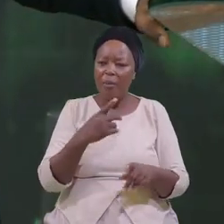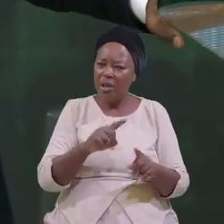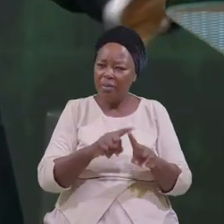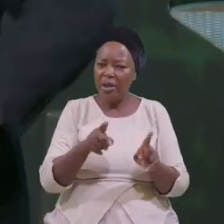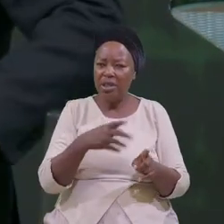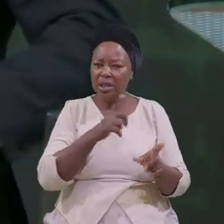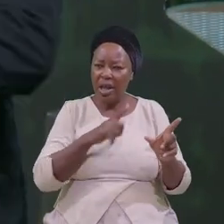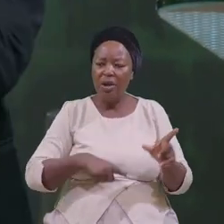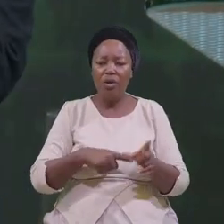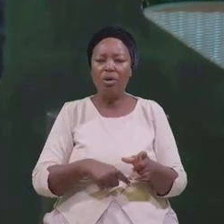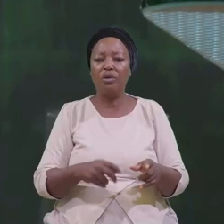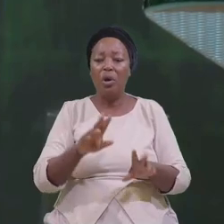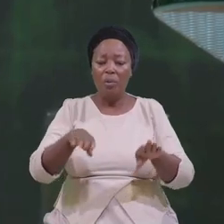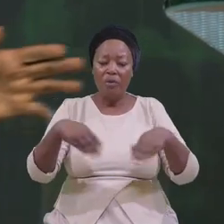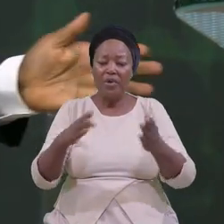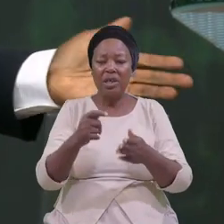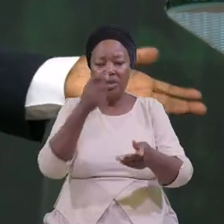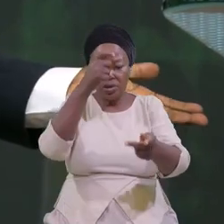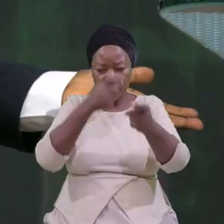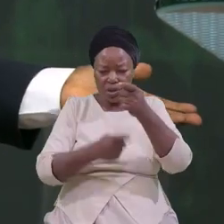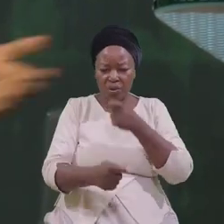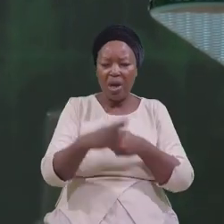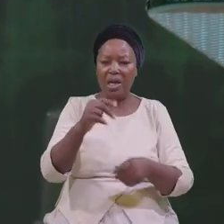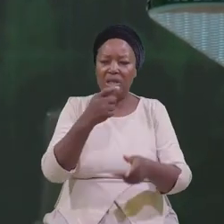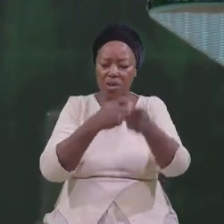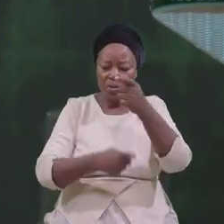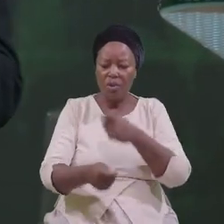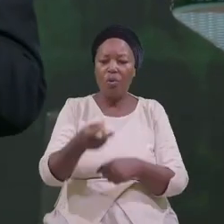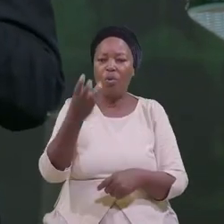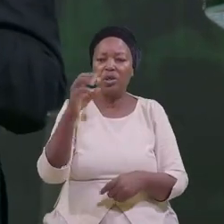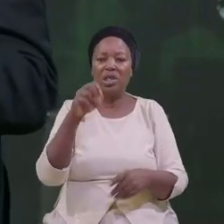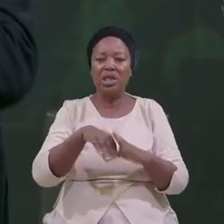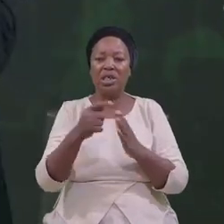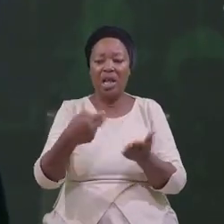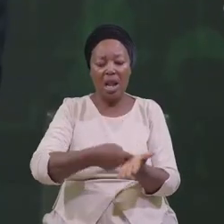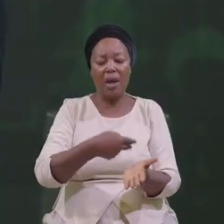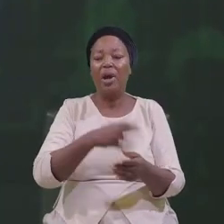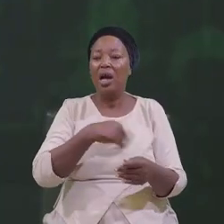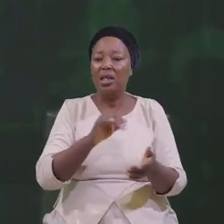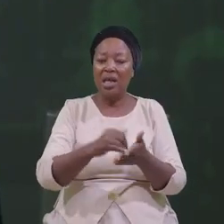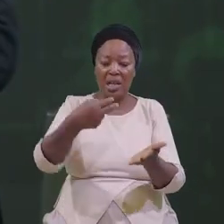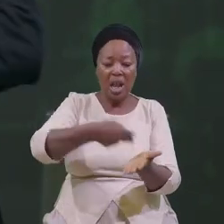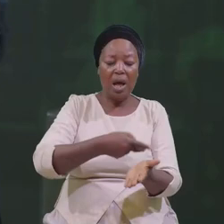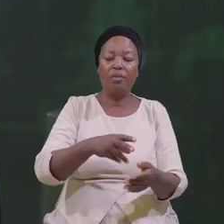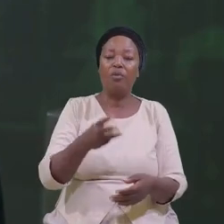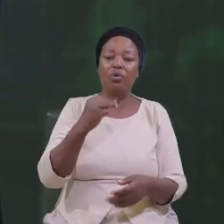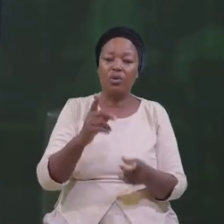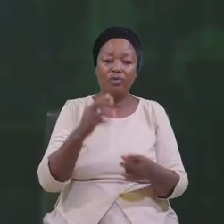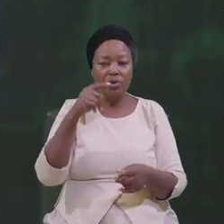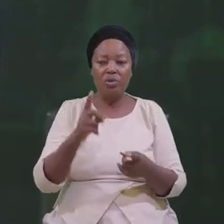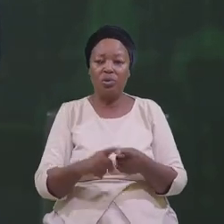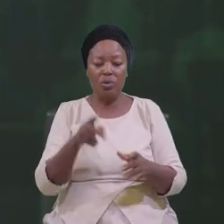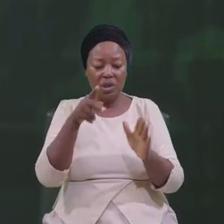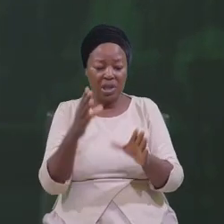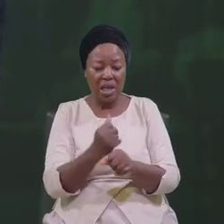a substitute, and the substitute was in the lamb, that they will take a lamb and kill the lamb, and they will shed